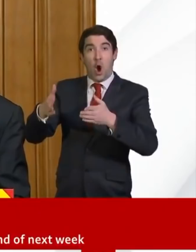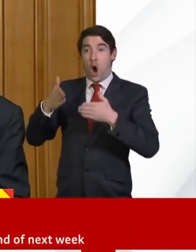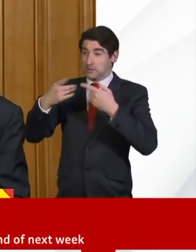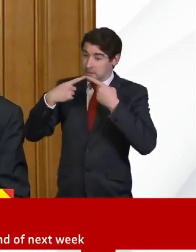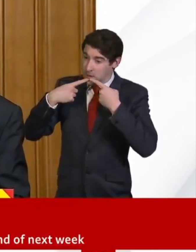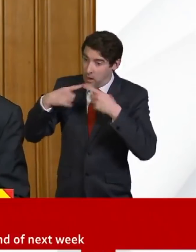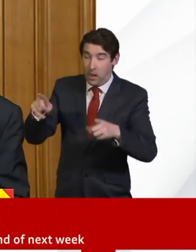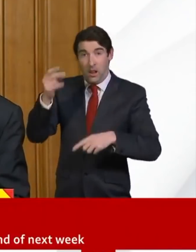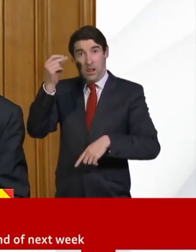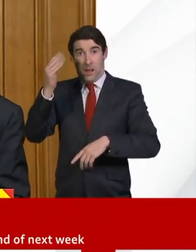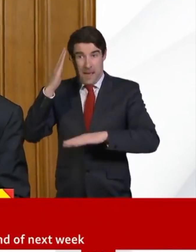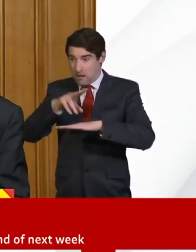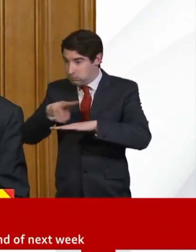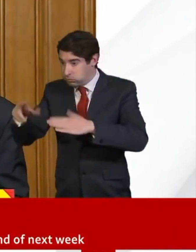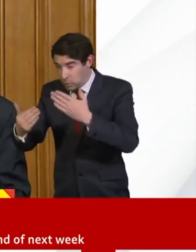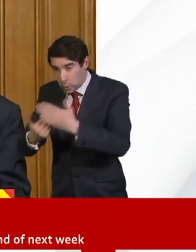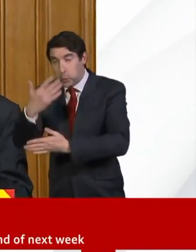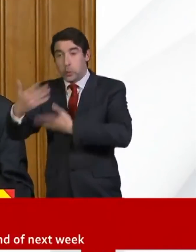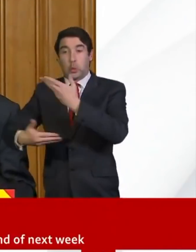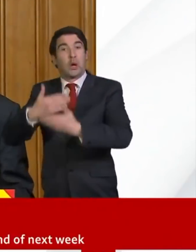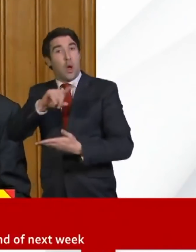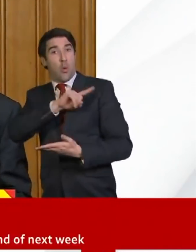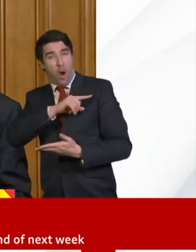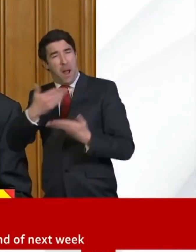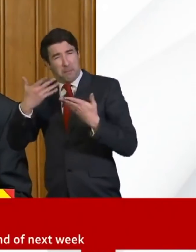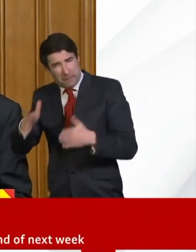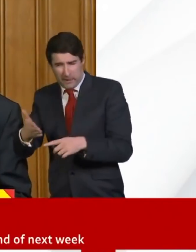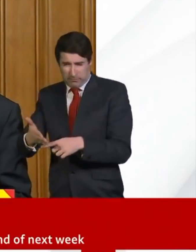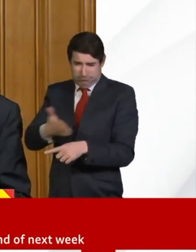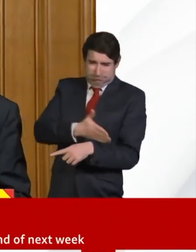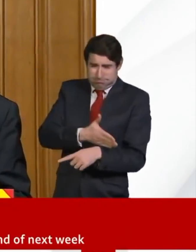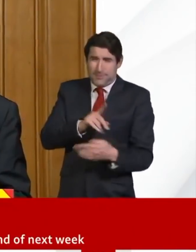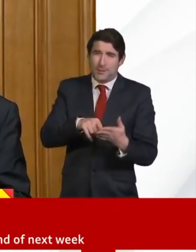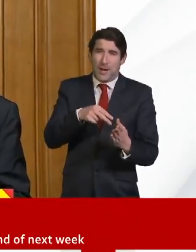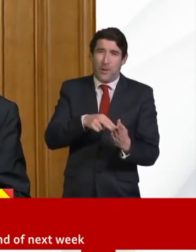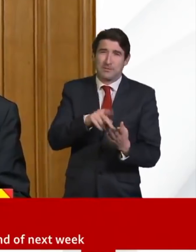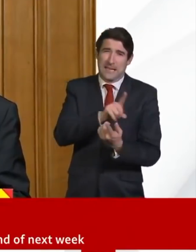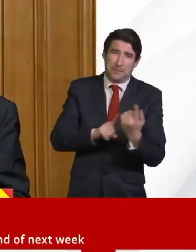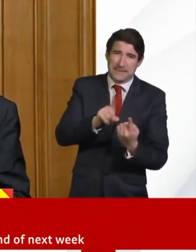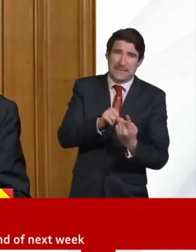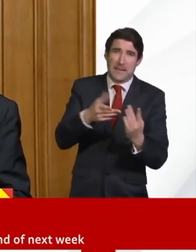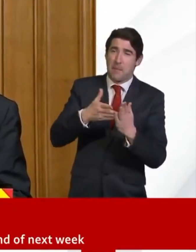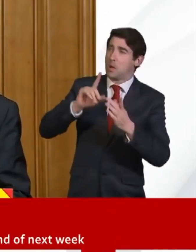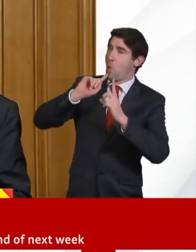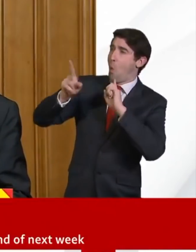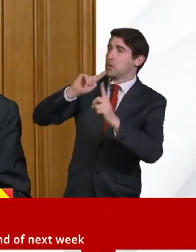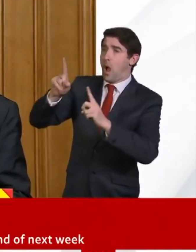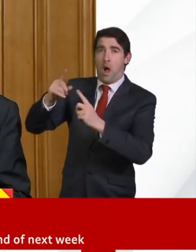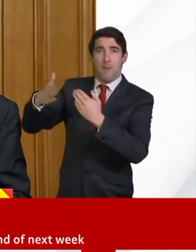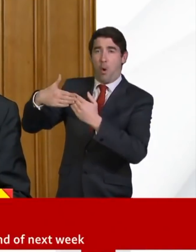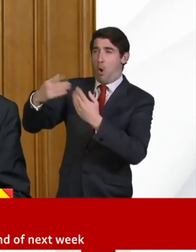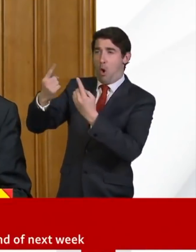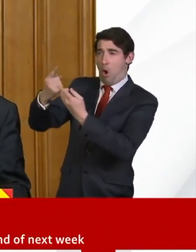might be necessary at some point, and they needed to be put in the right combination and in certain orders to get the maximum benefit.